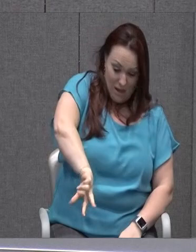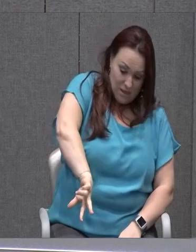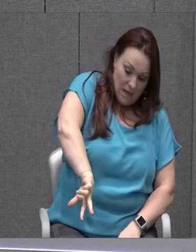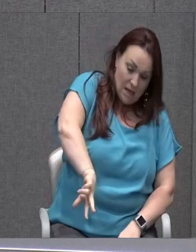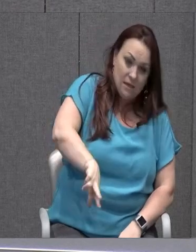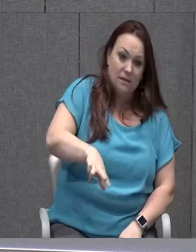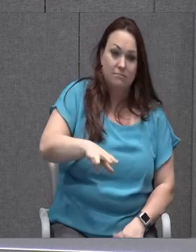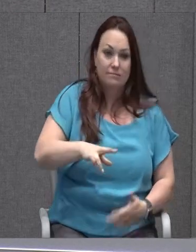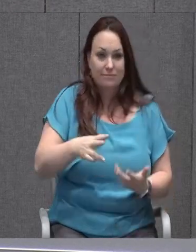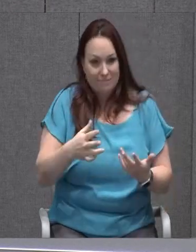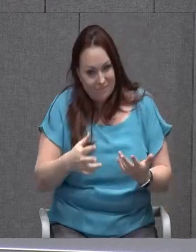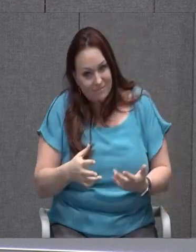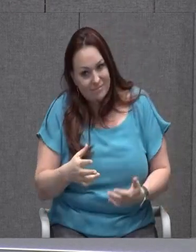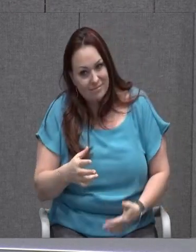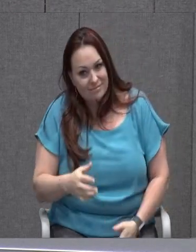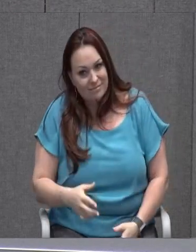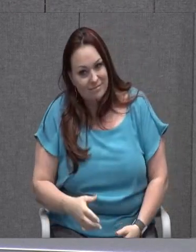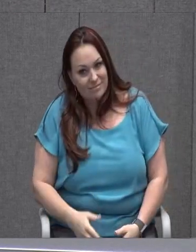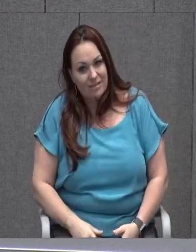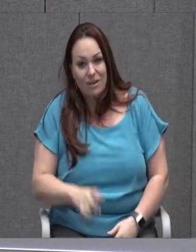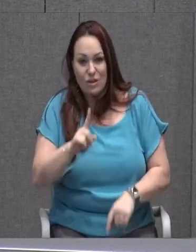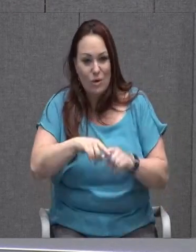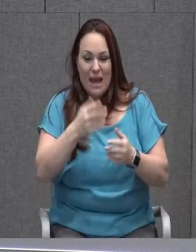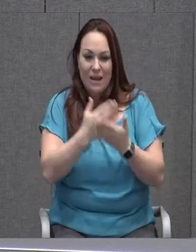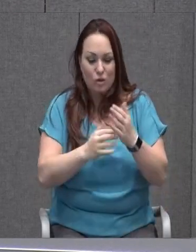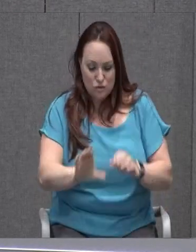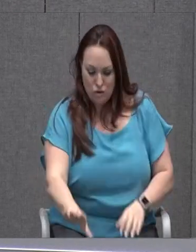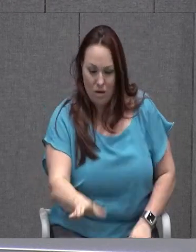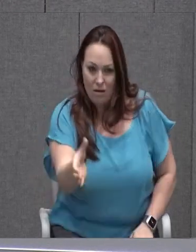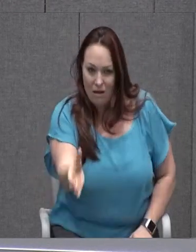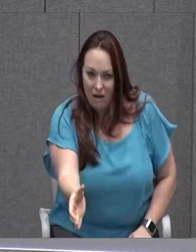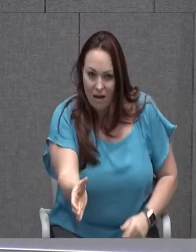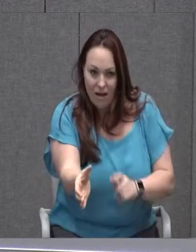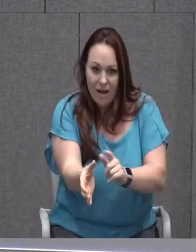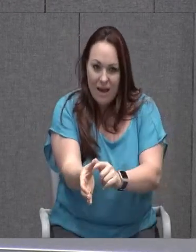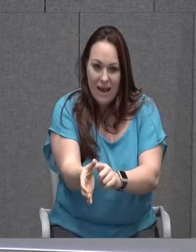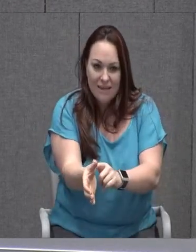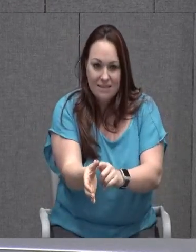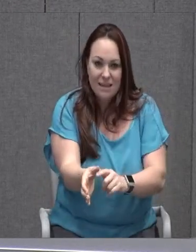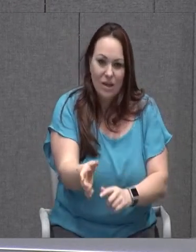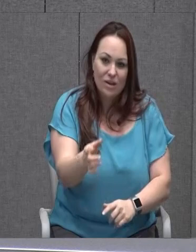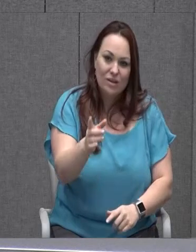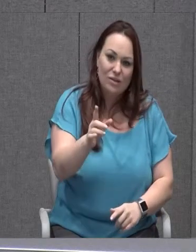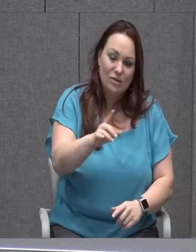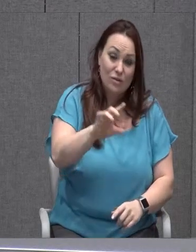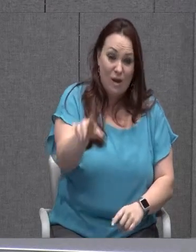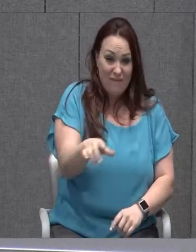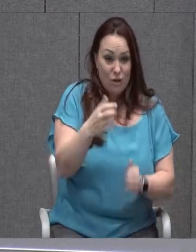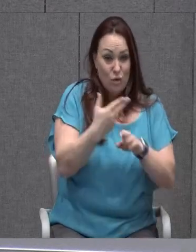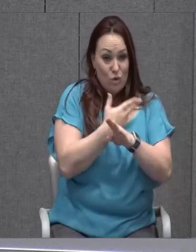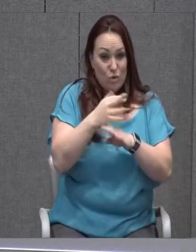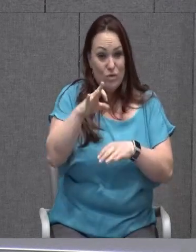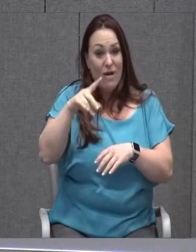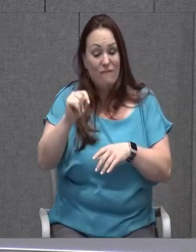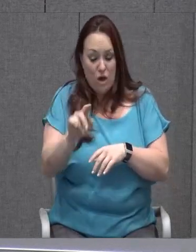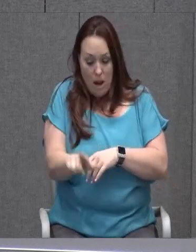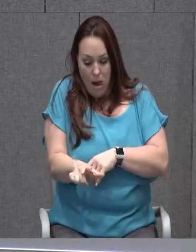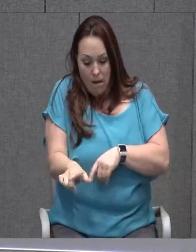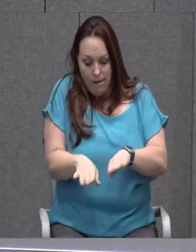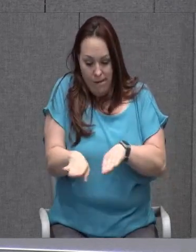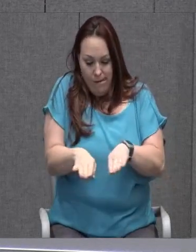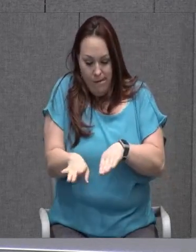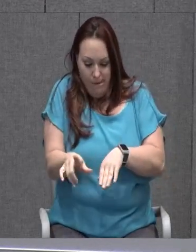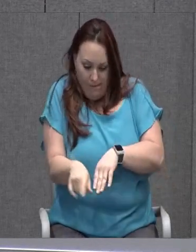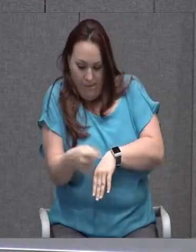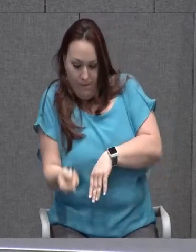al lado, no lo puedes enderezar. You cannot put it straight, okay? You're gonna have to flip it around with your foot and try Sounds it good. again. So